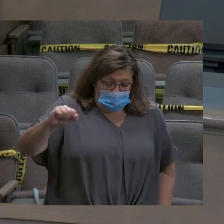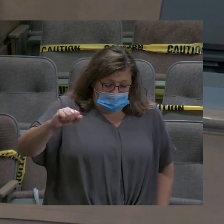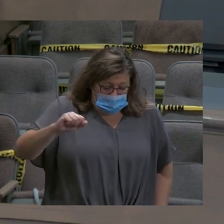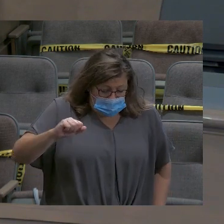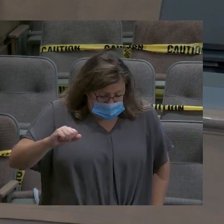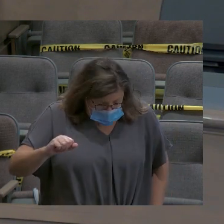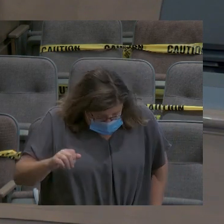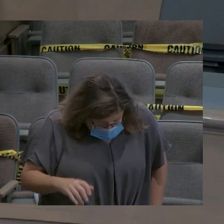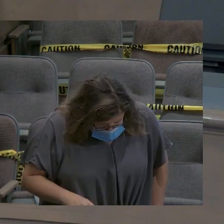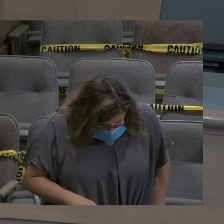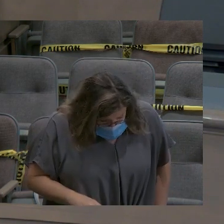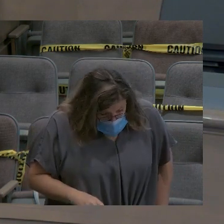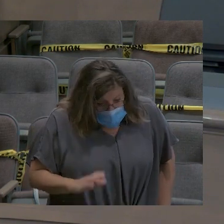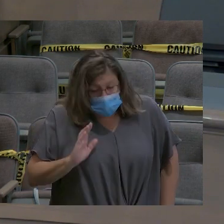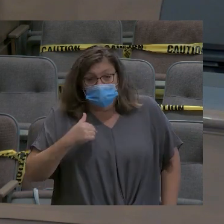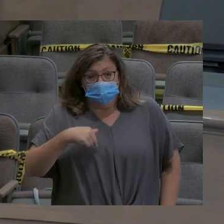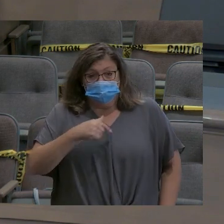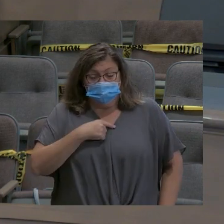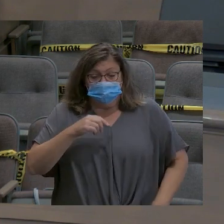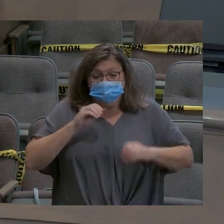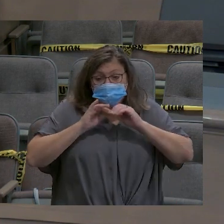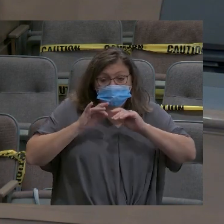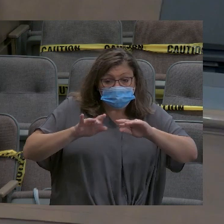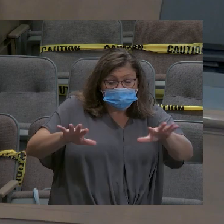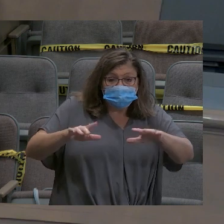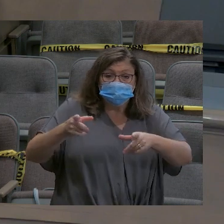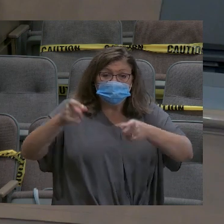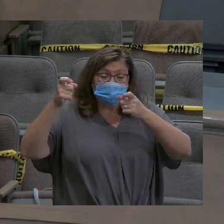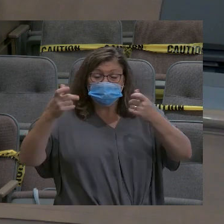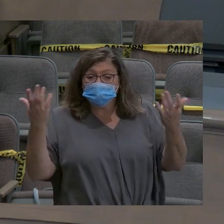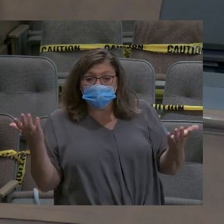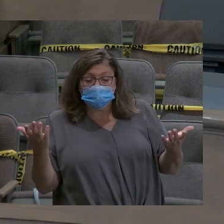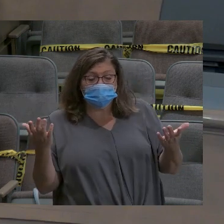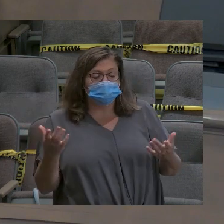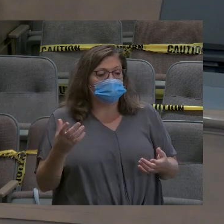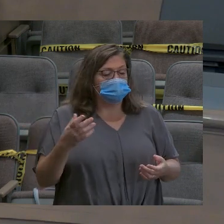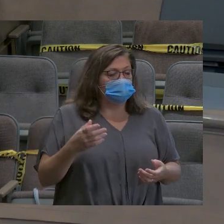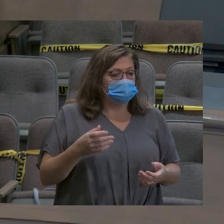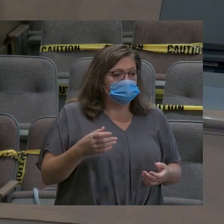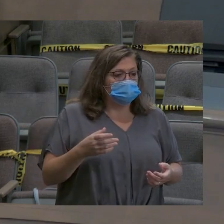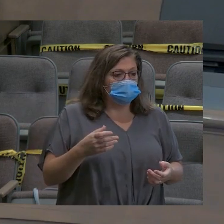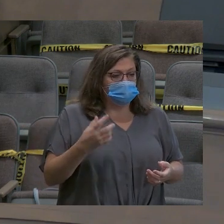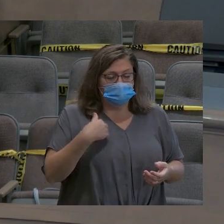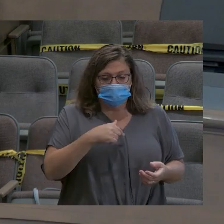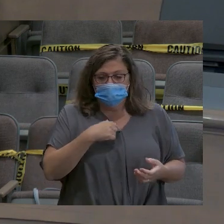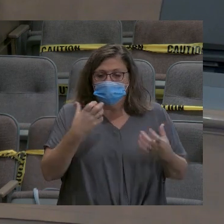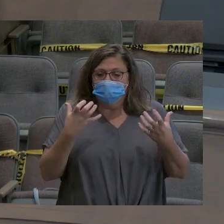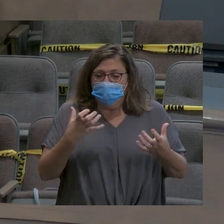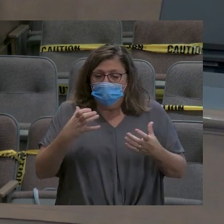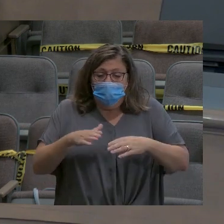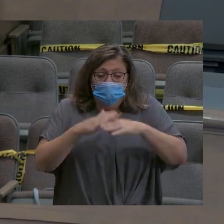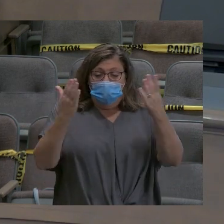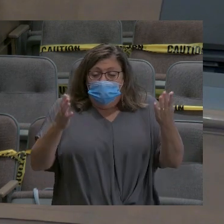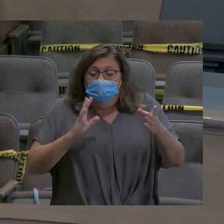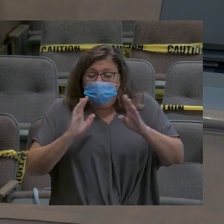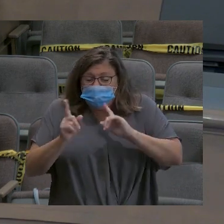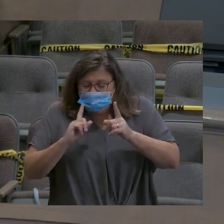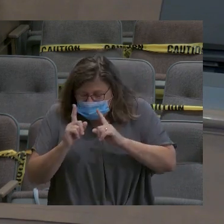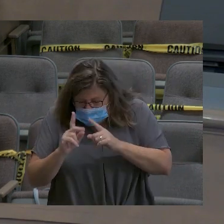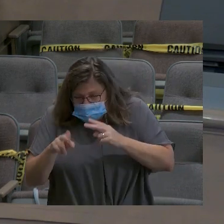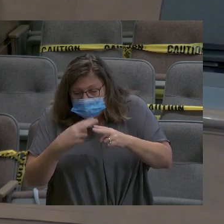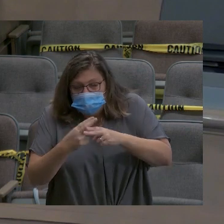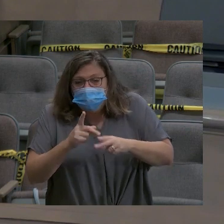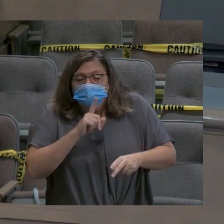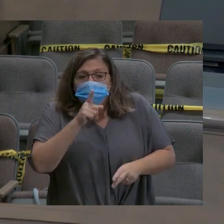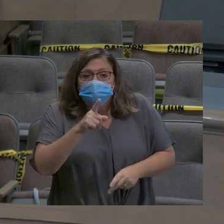like. It's going to allow us to articulate and speak on behalf of ourselves, to talk honestly with real data about the fact